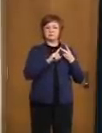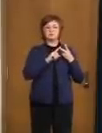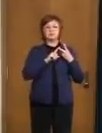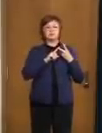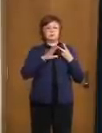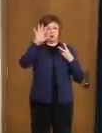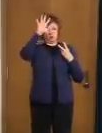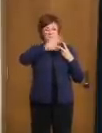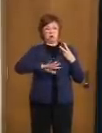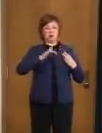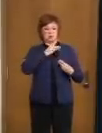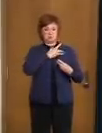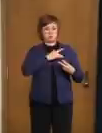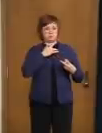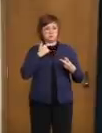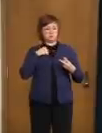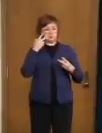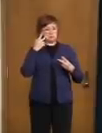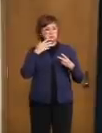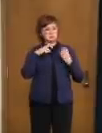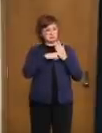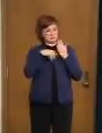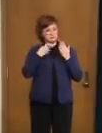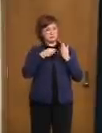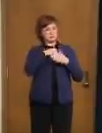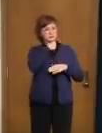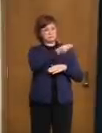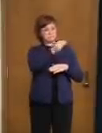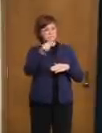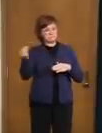communities across the province throughout that. So the fines are